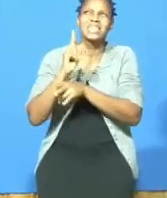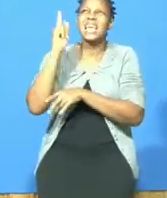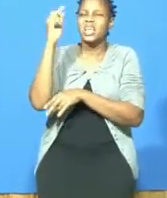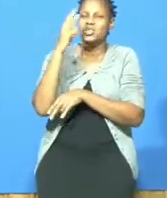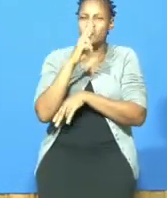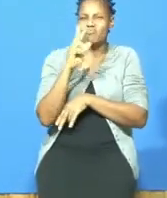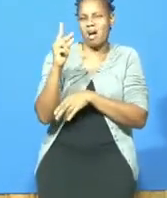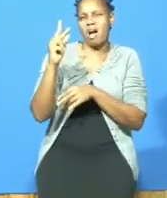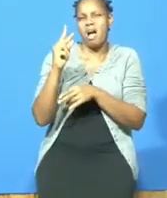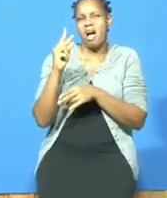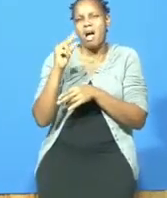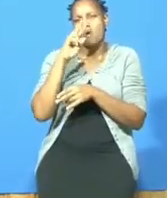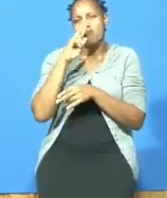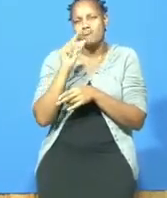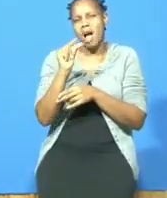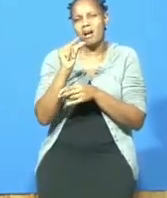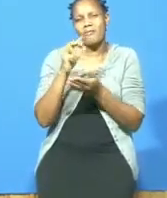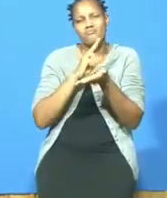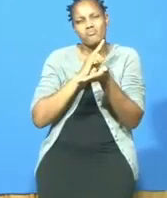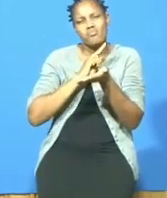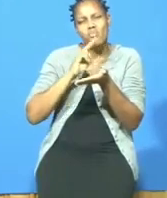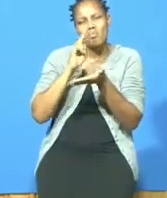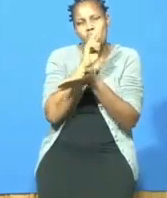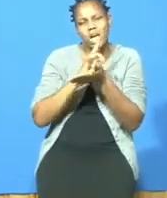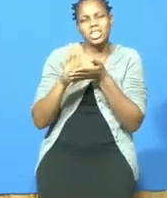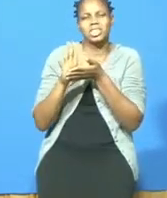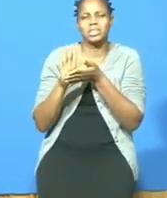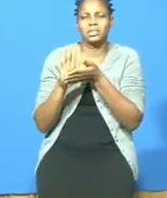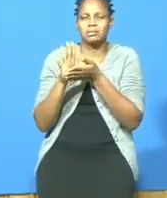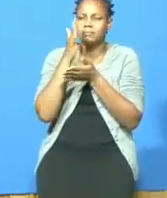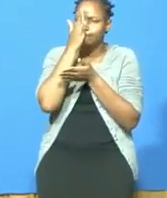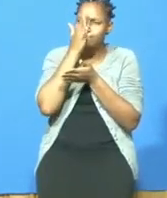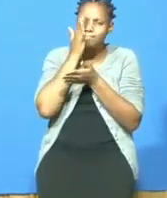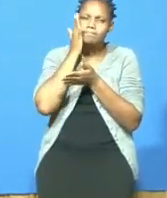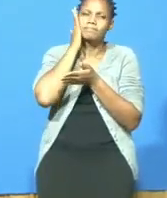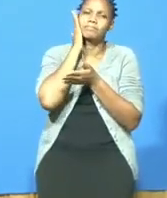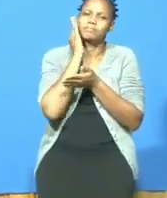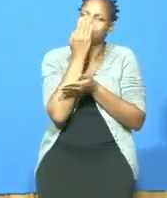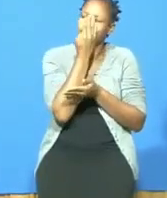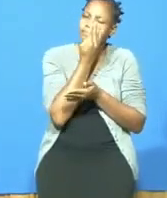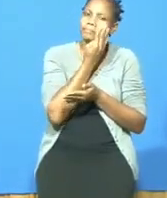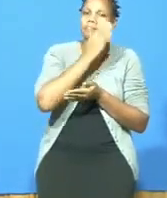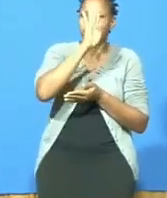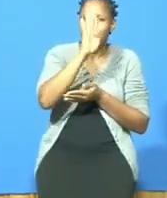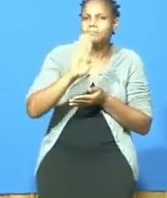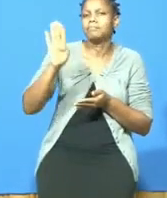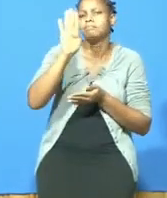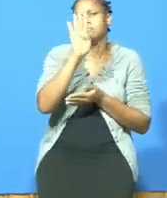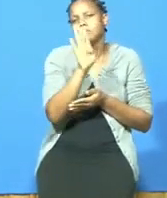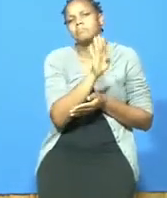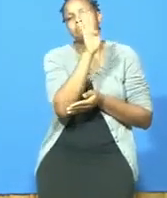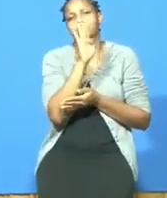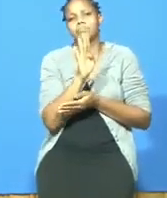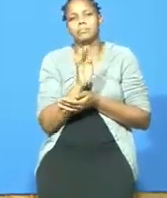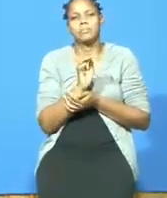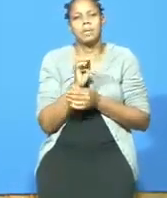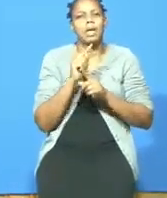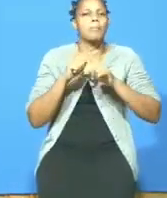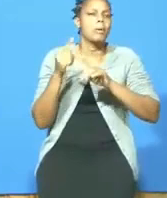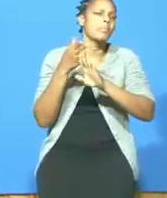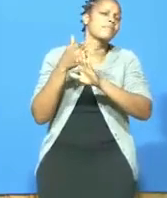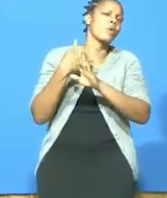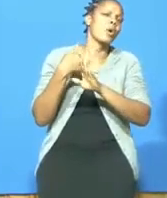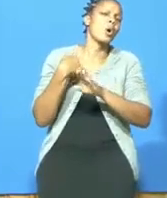of righteousness and wipe away all tears from our eyes. But before we get to